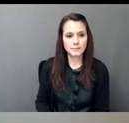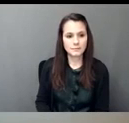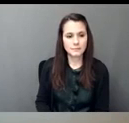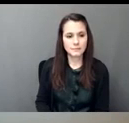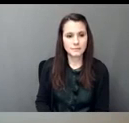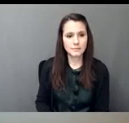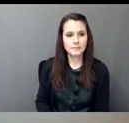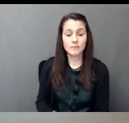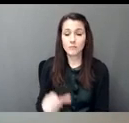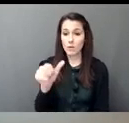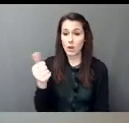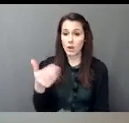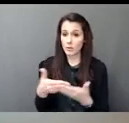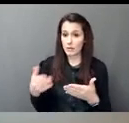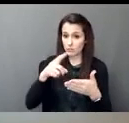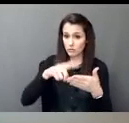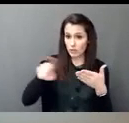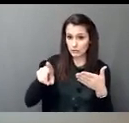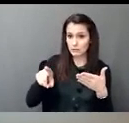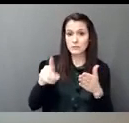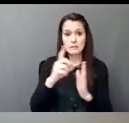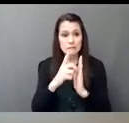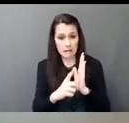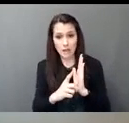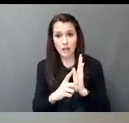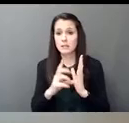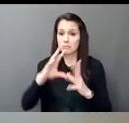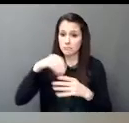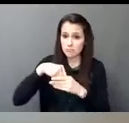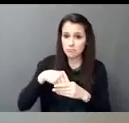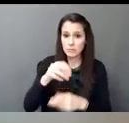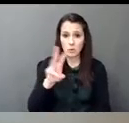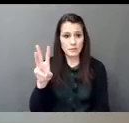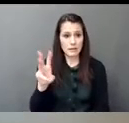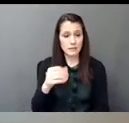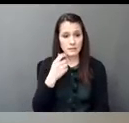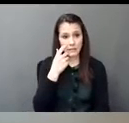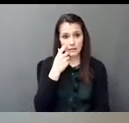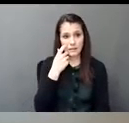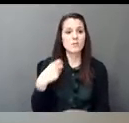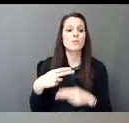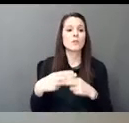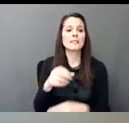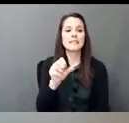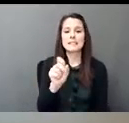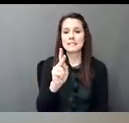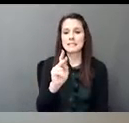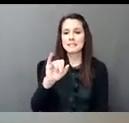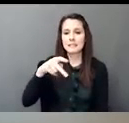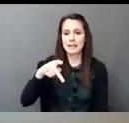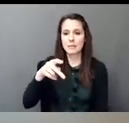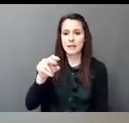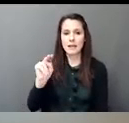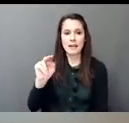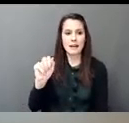One of the other things that we check and design into our websites is a thing called skip navigation. We utilize skip navigation